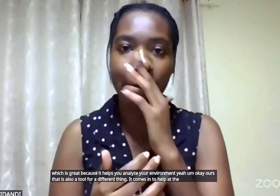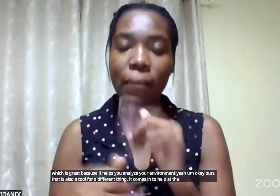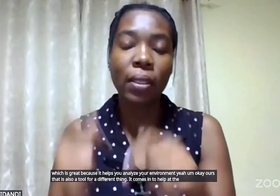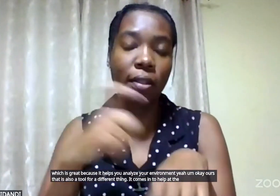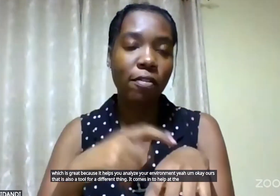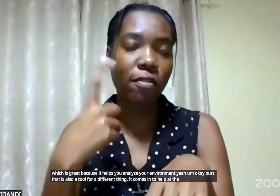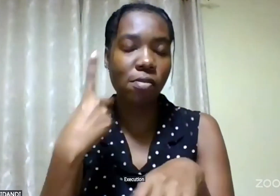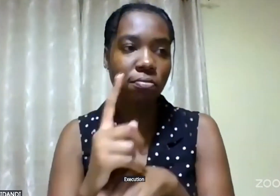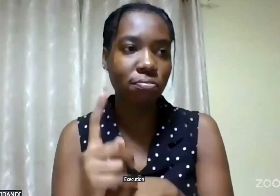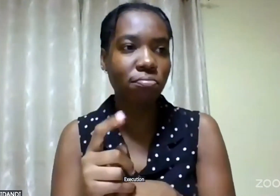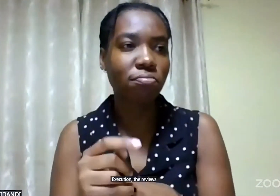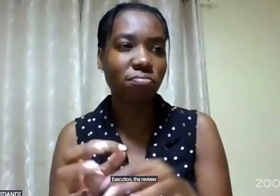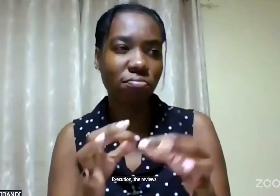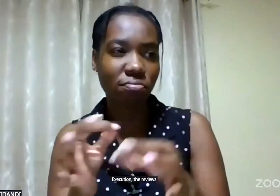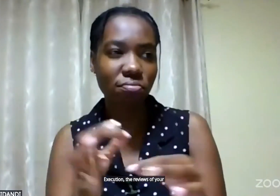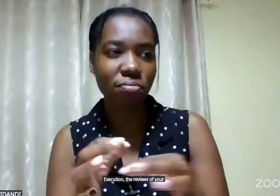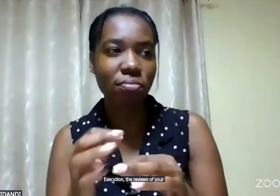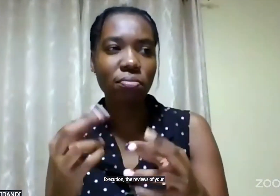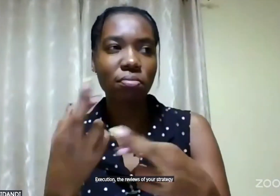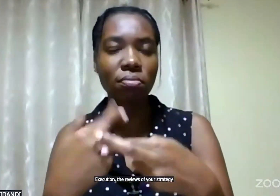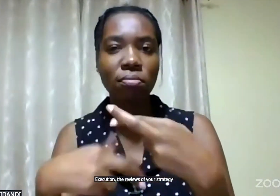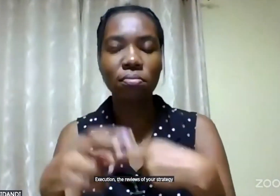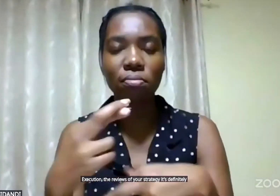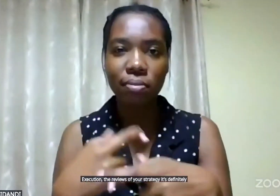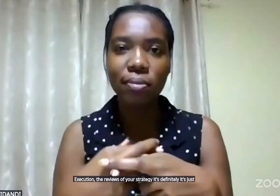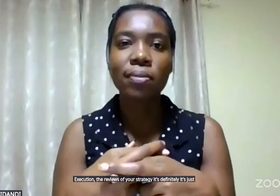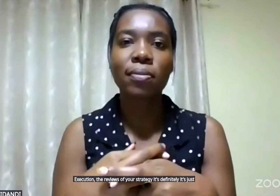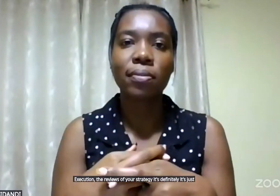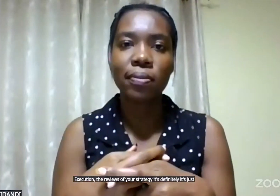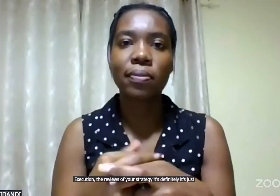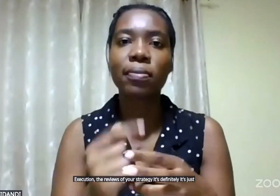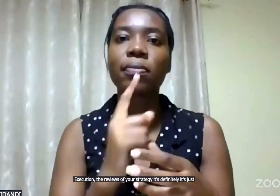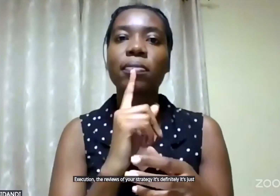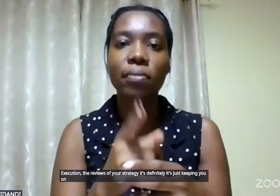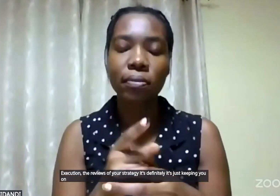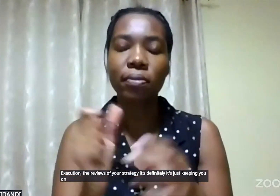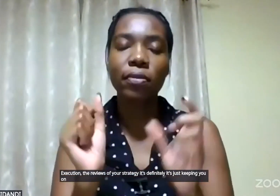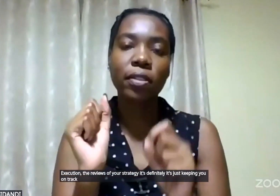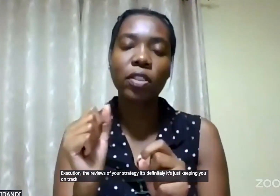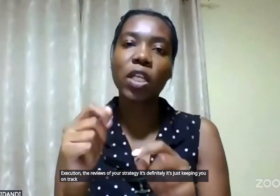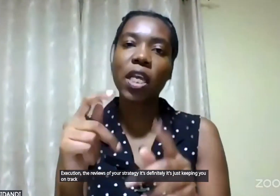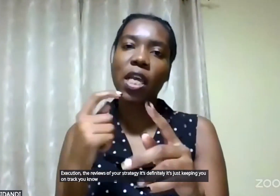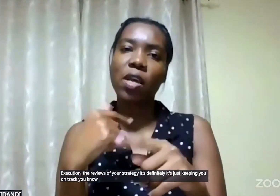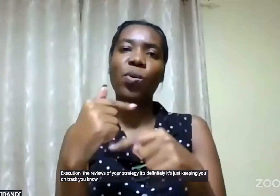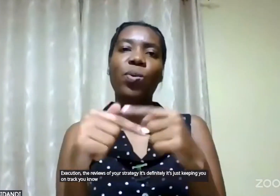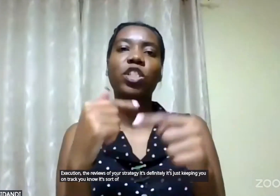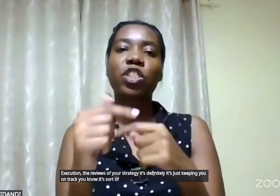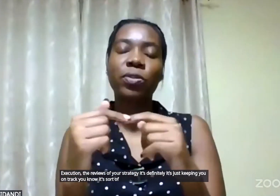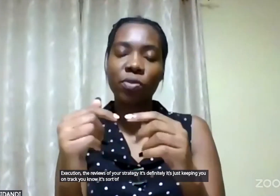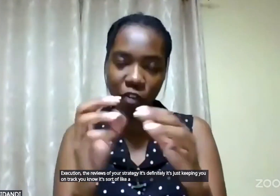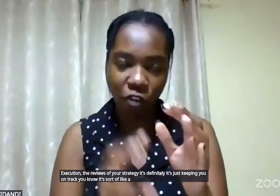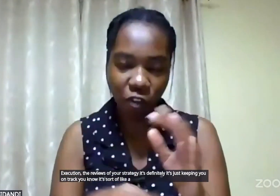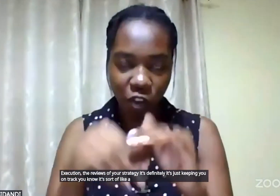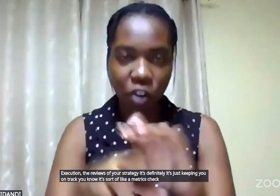execution, the reviews of your strategy. It's just keeping you on track. It's sort of like a metrics